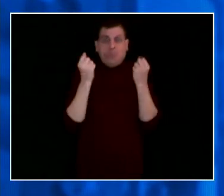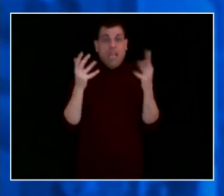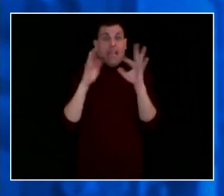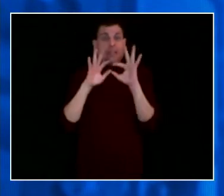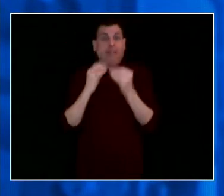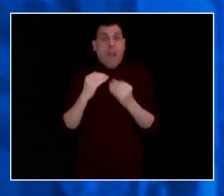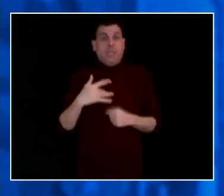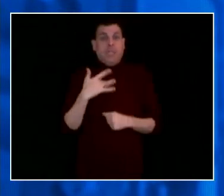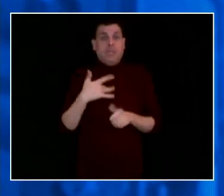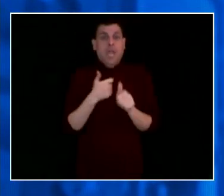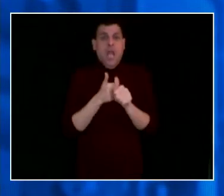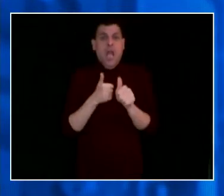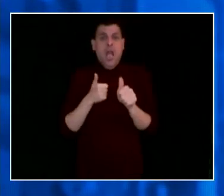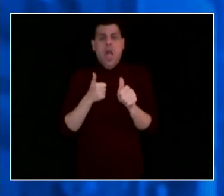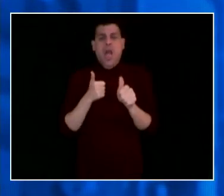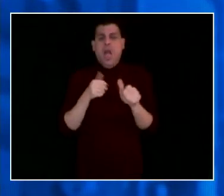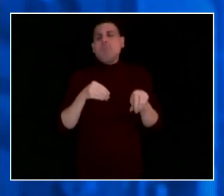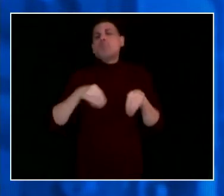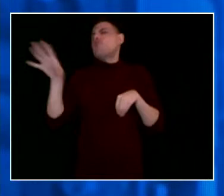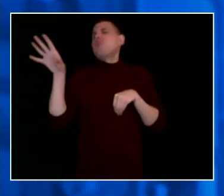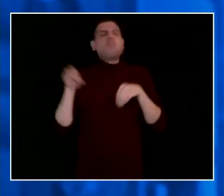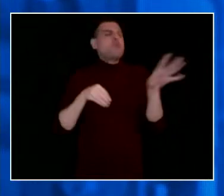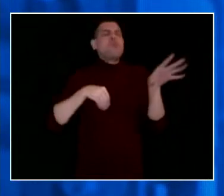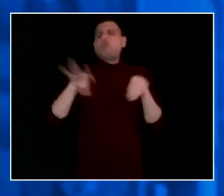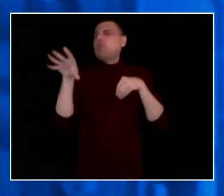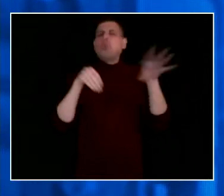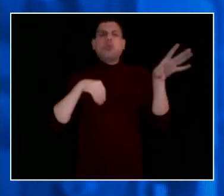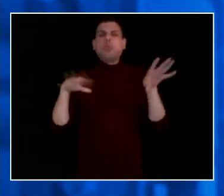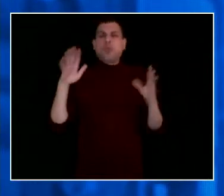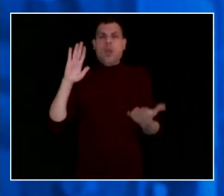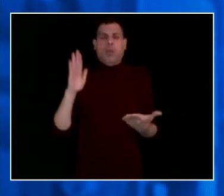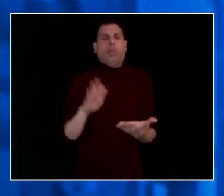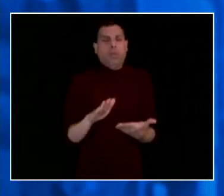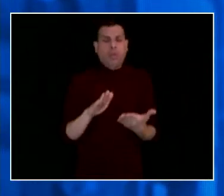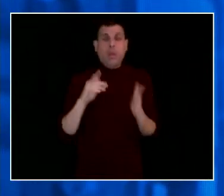great city. Crime was surging, our economy was